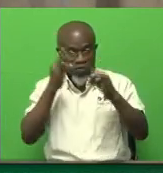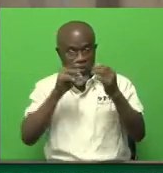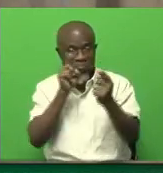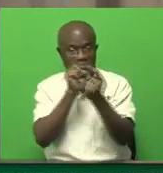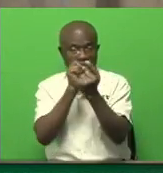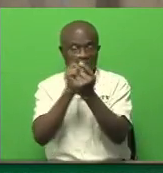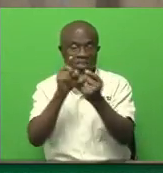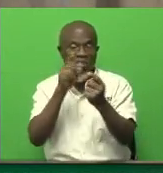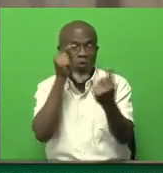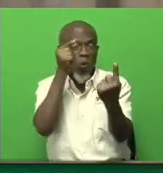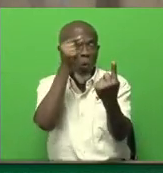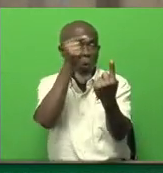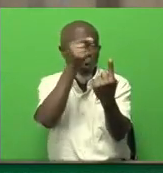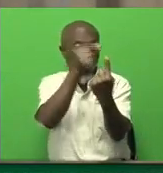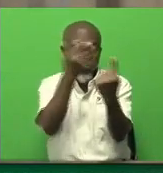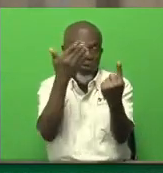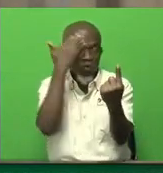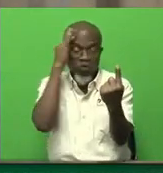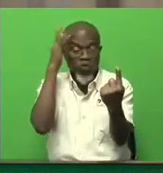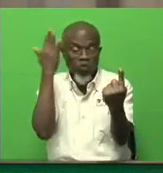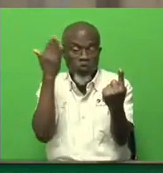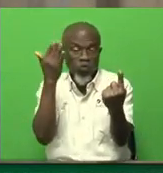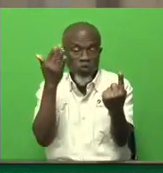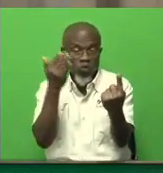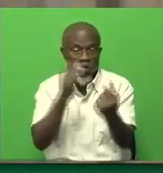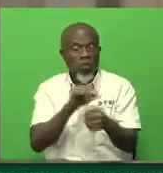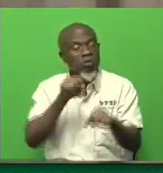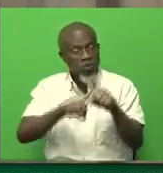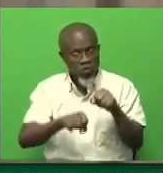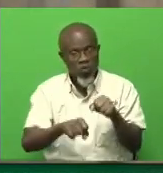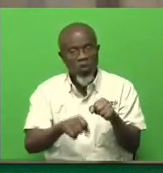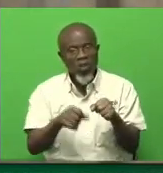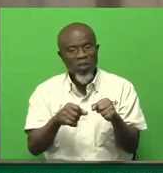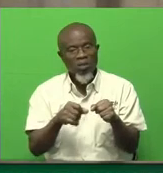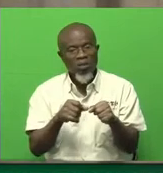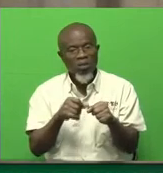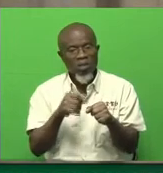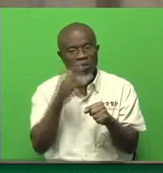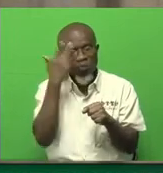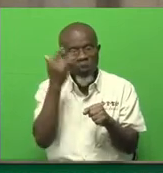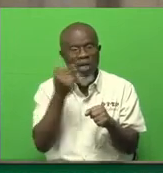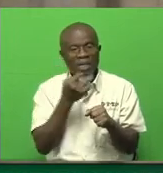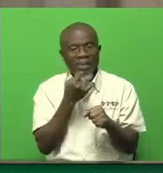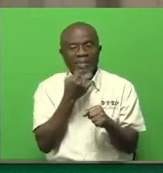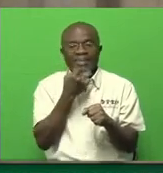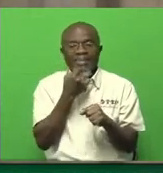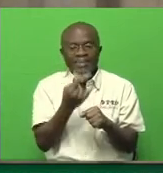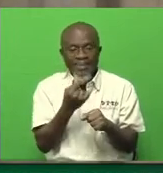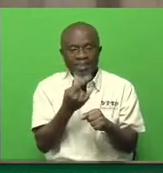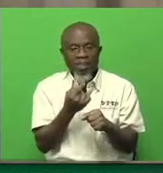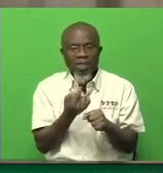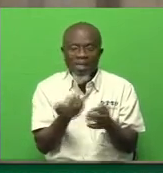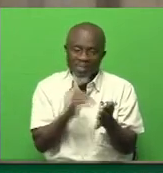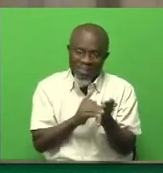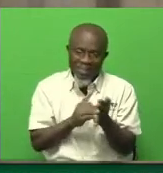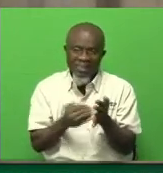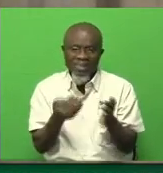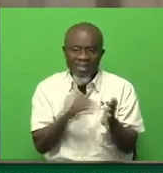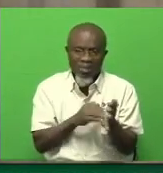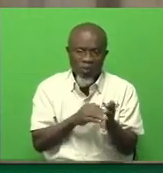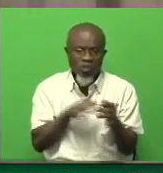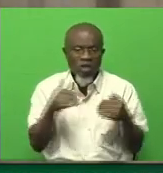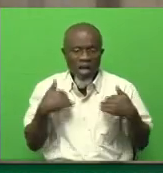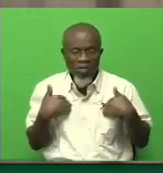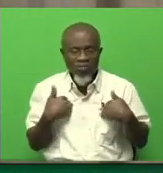desired outcomes and that is why I have had the course to say over and over that what you are facing in the education